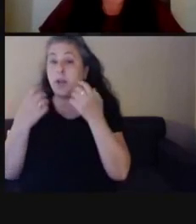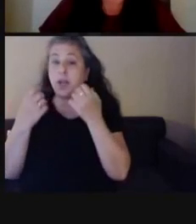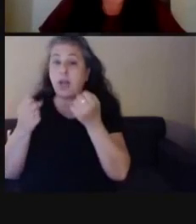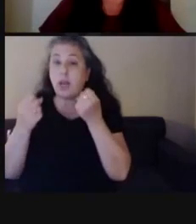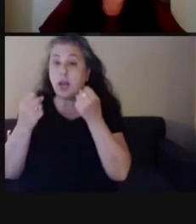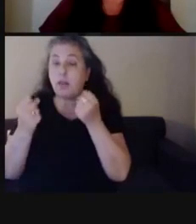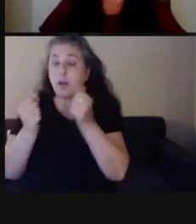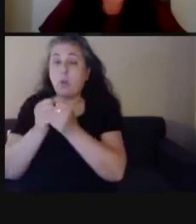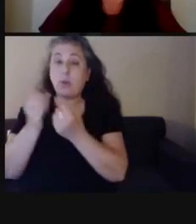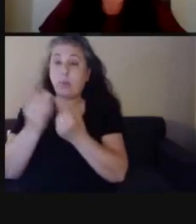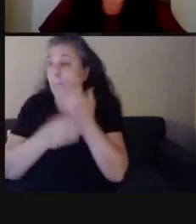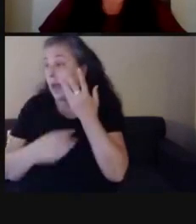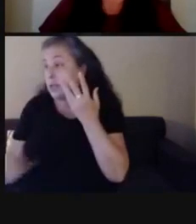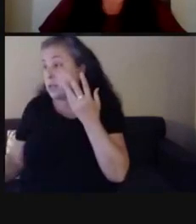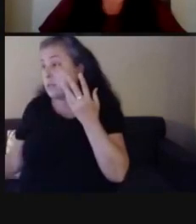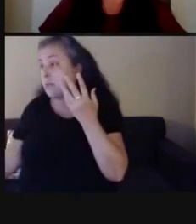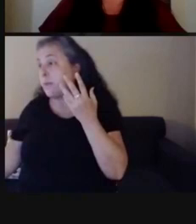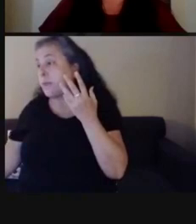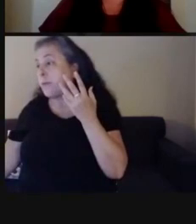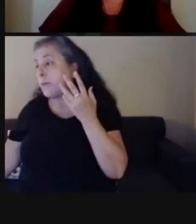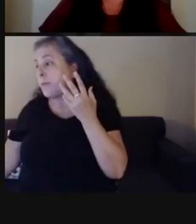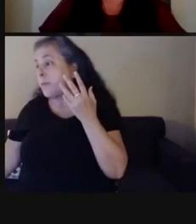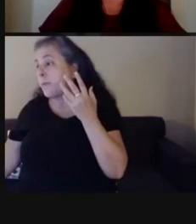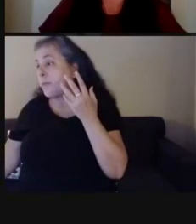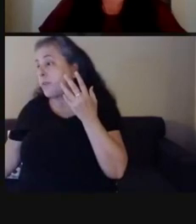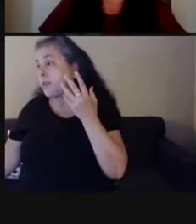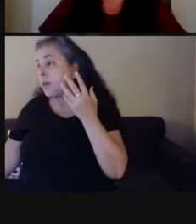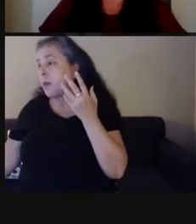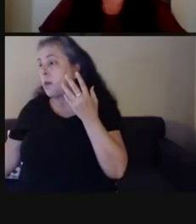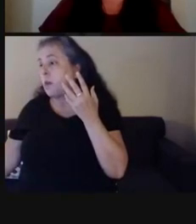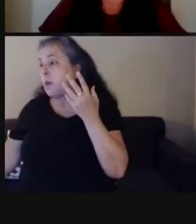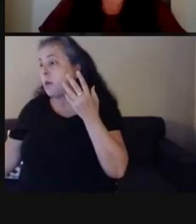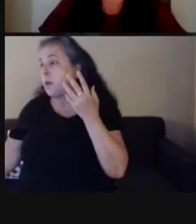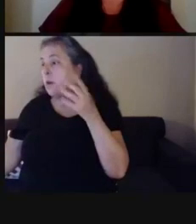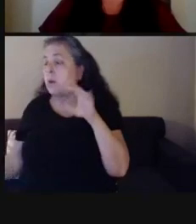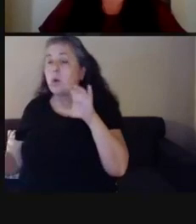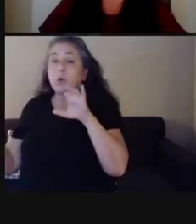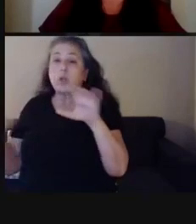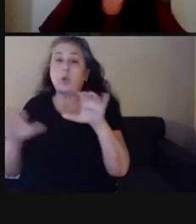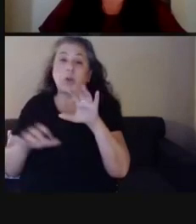with plants through foraging. And so